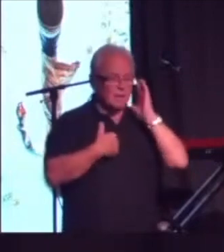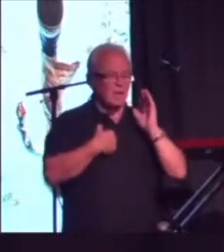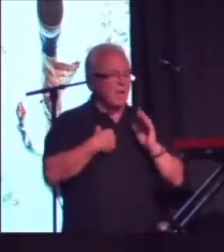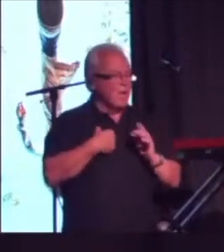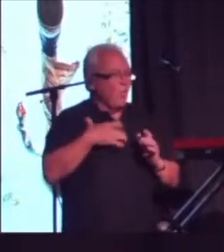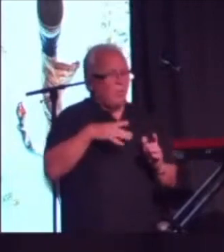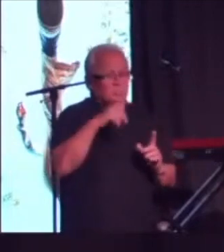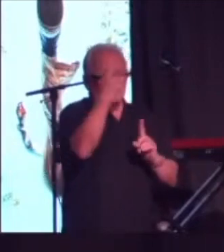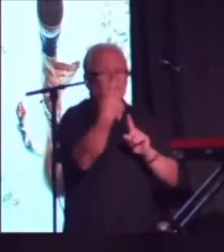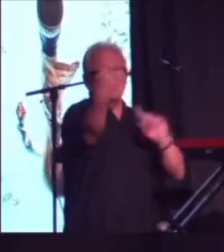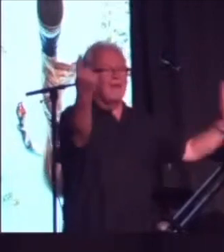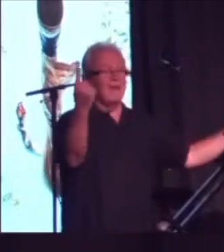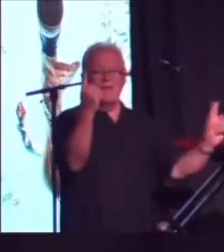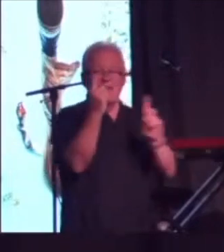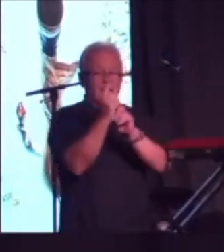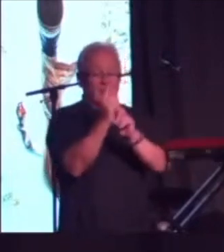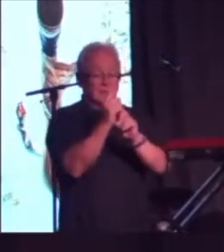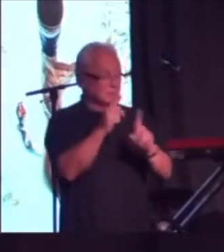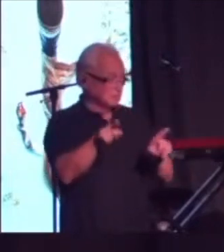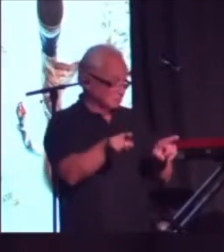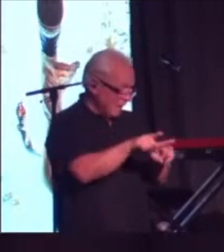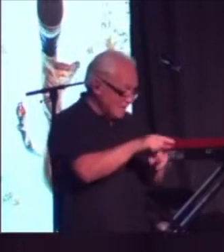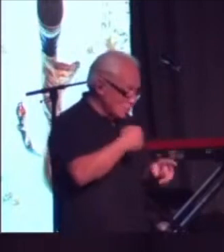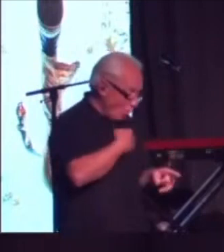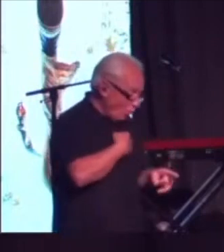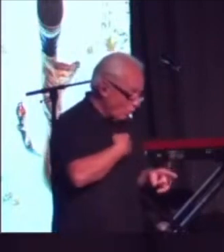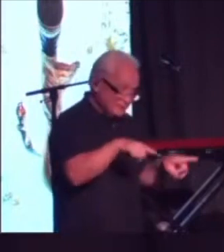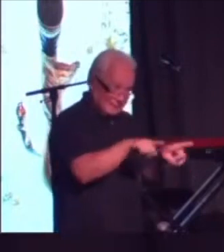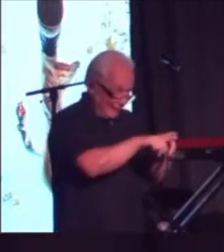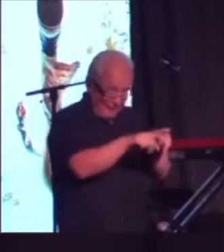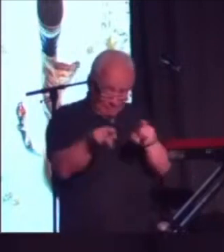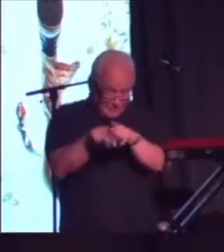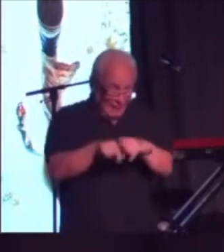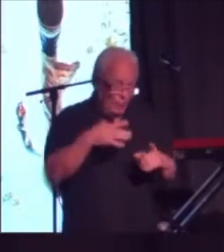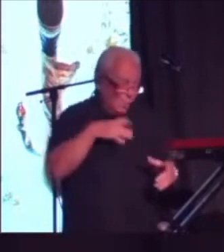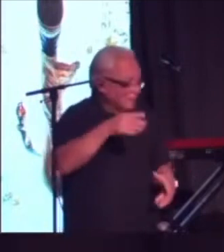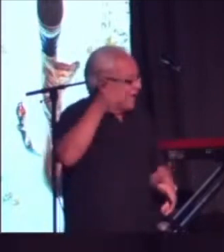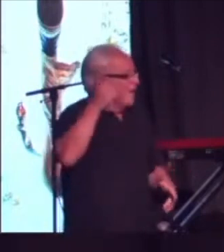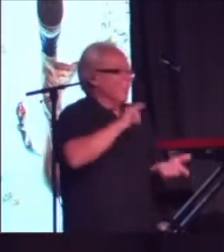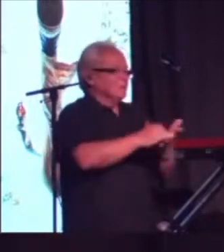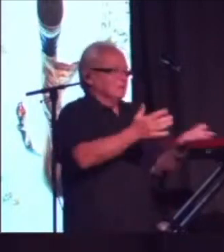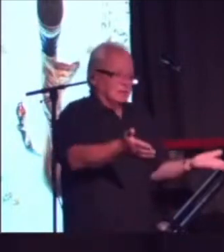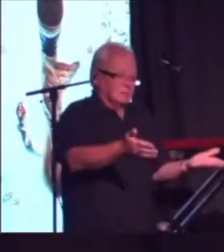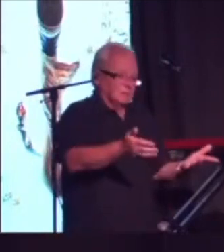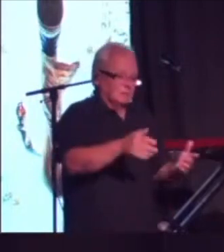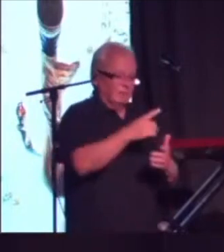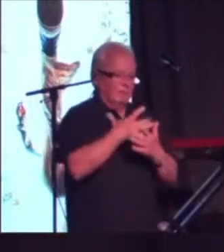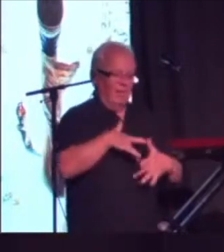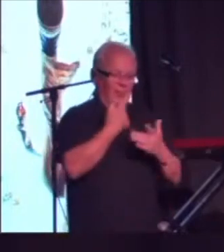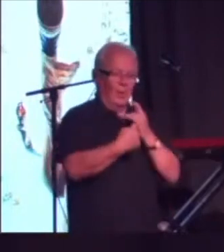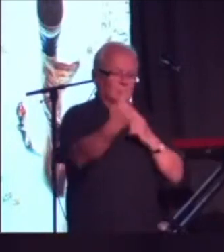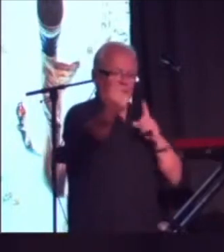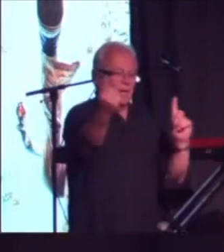too. So number one, why friendship is important. Number two, how it happens. It's discovered. It's not made, but